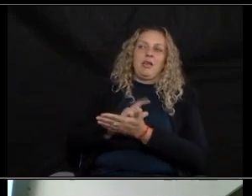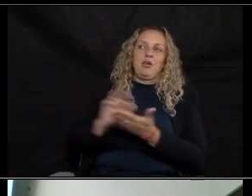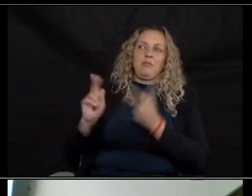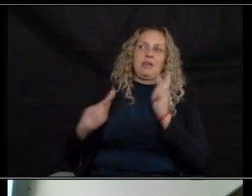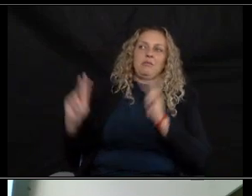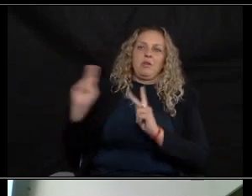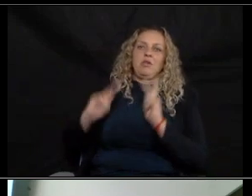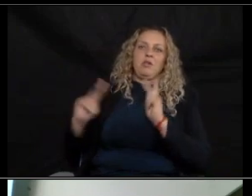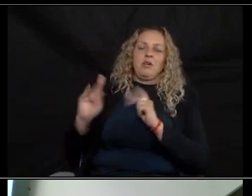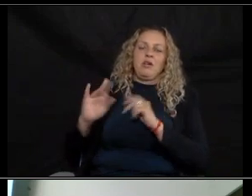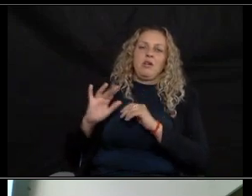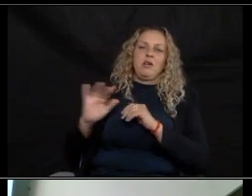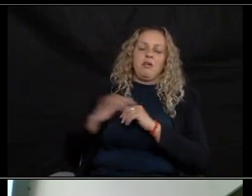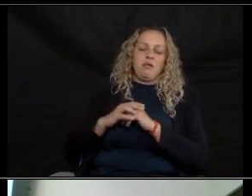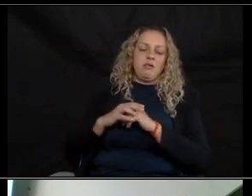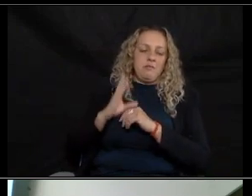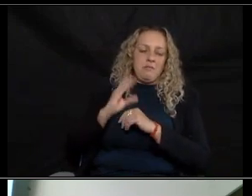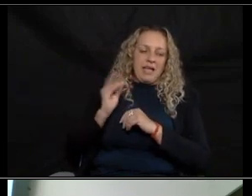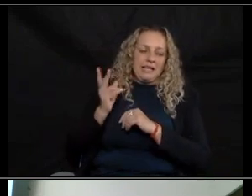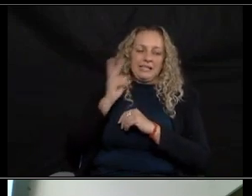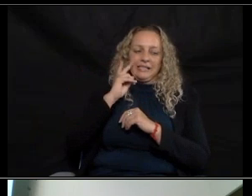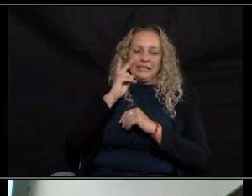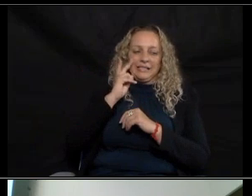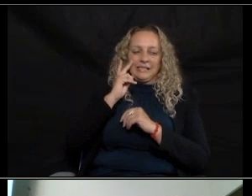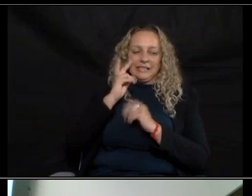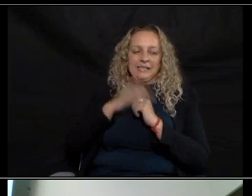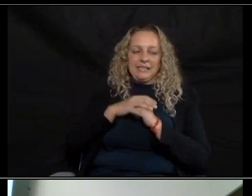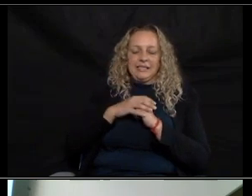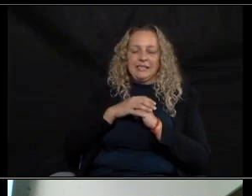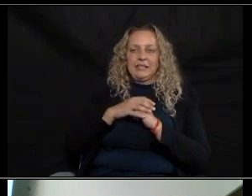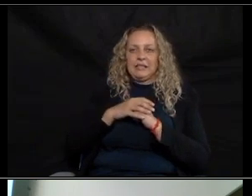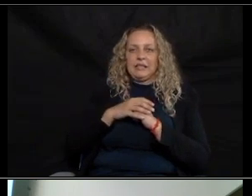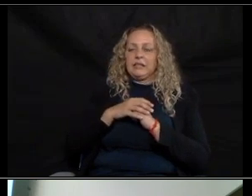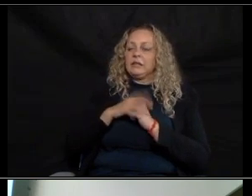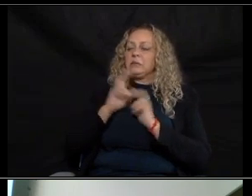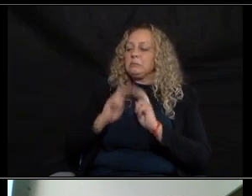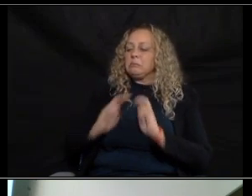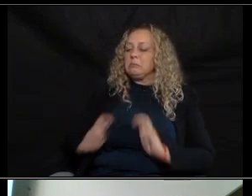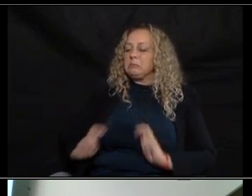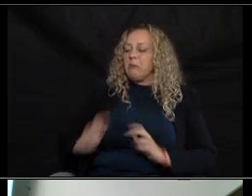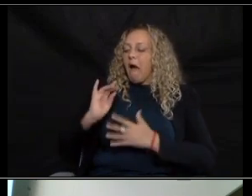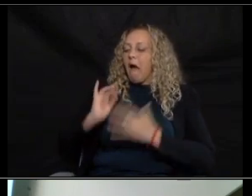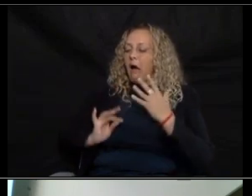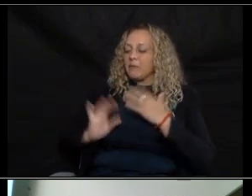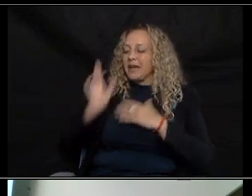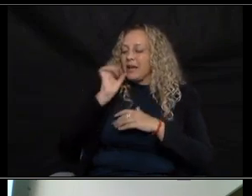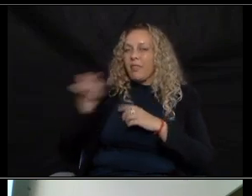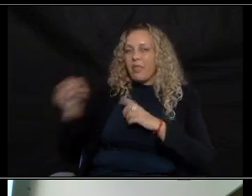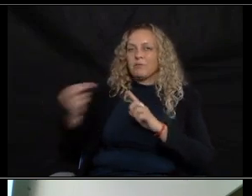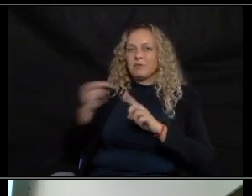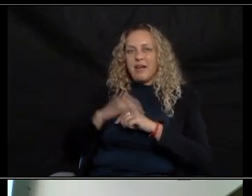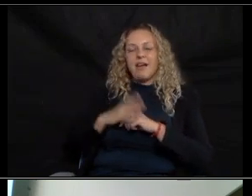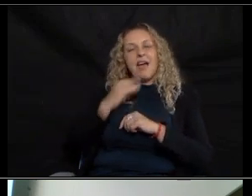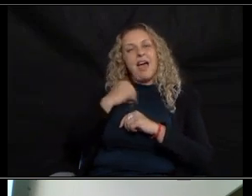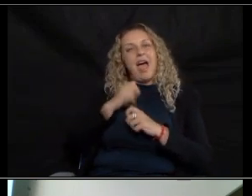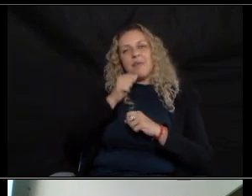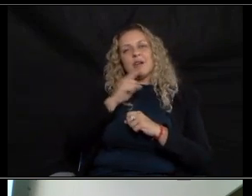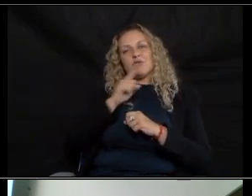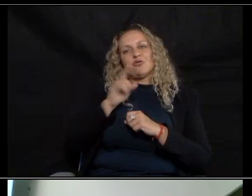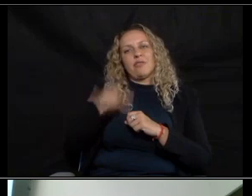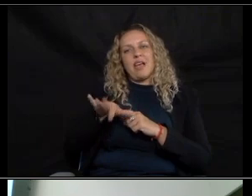people and see, explore the options and hear their side of it. And I'm not